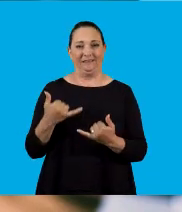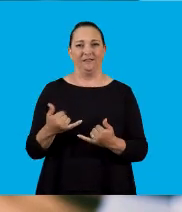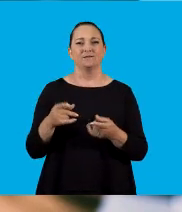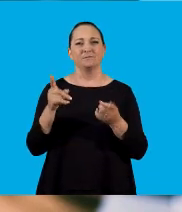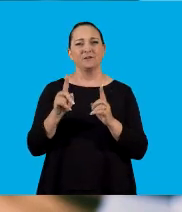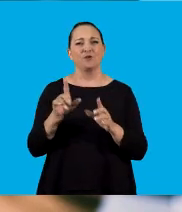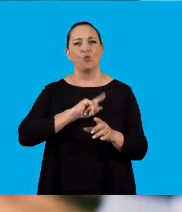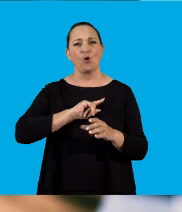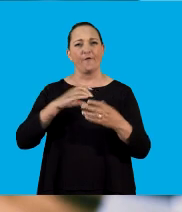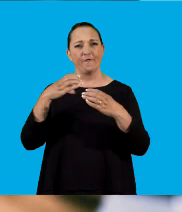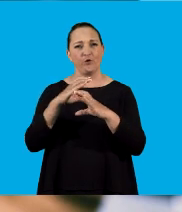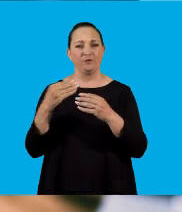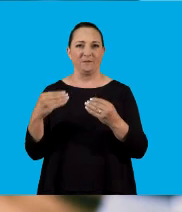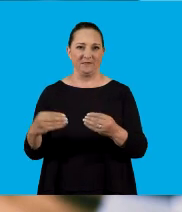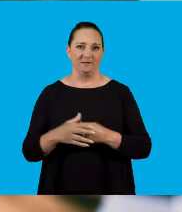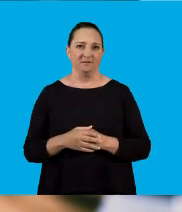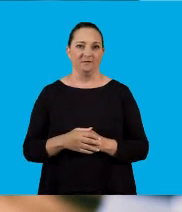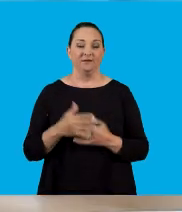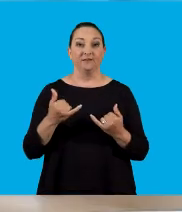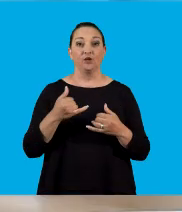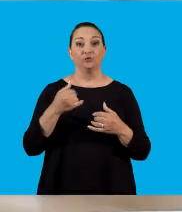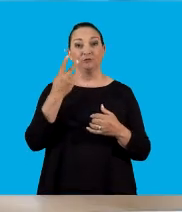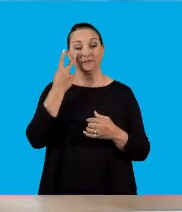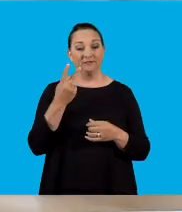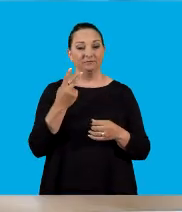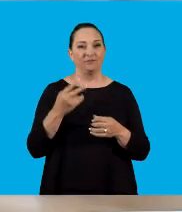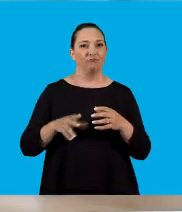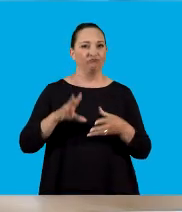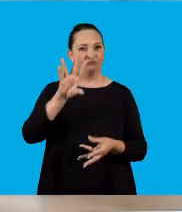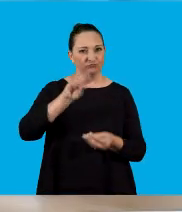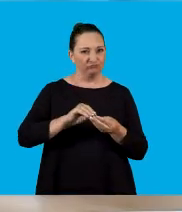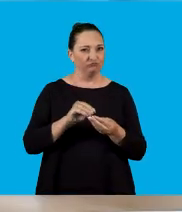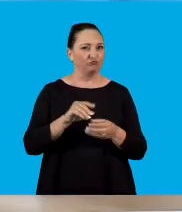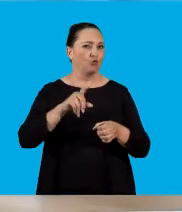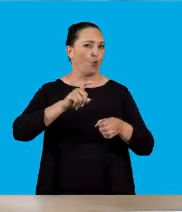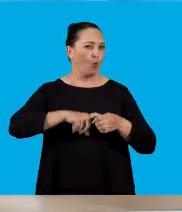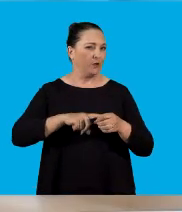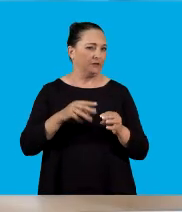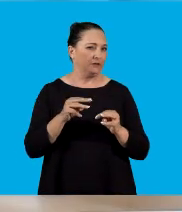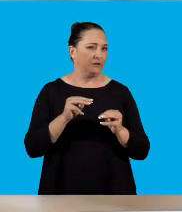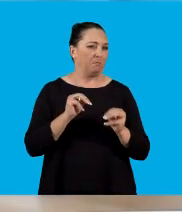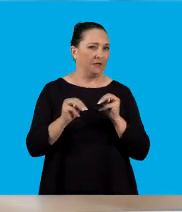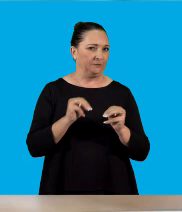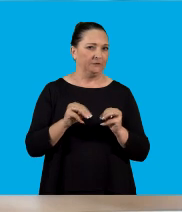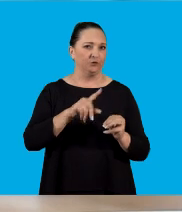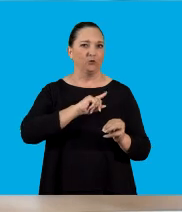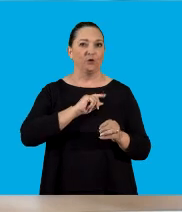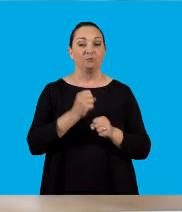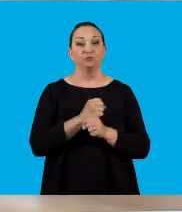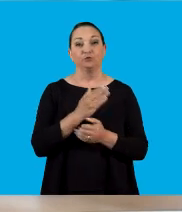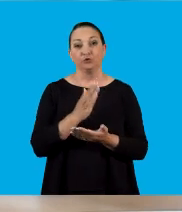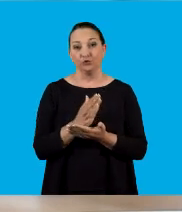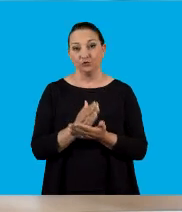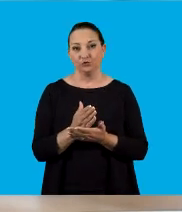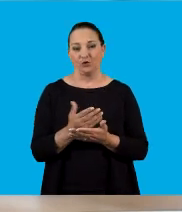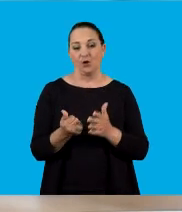be talking about now total quality management to say how can businesses ensure quality in the